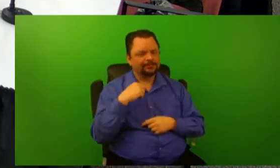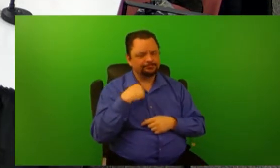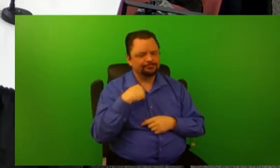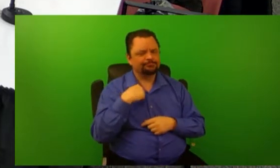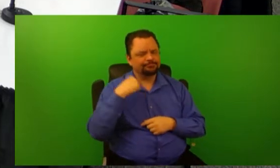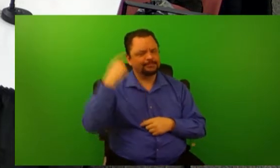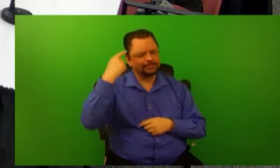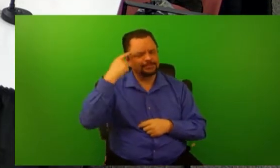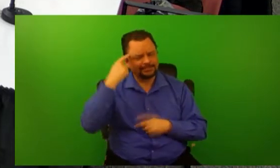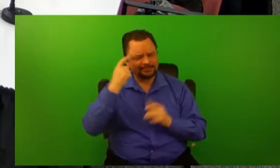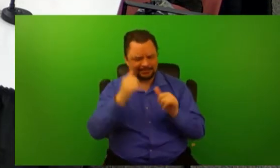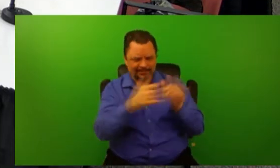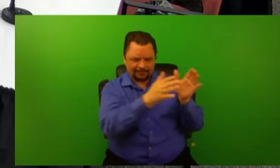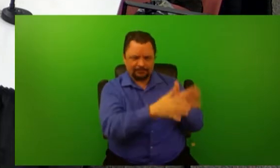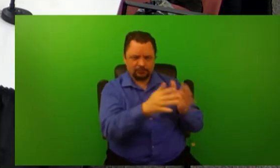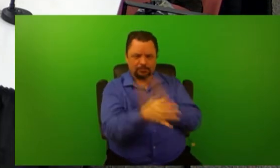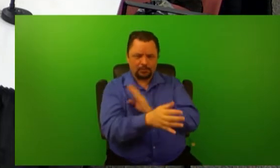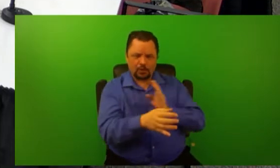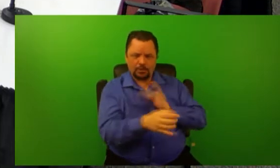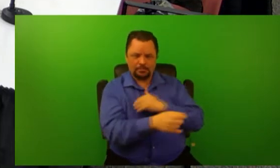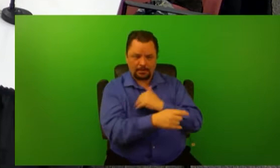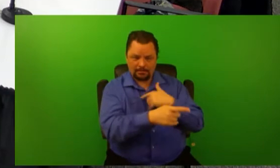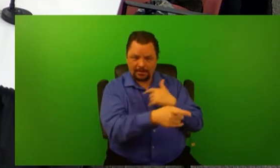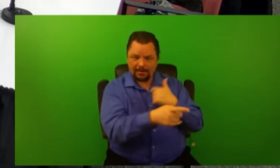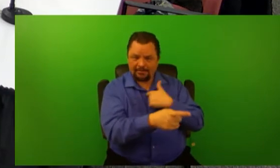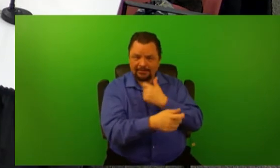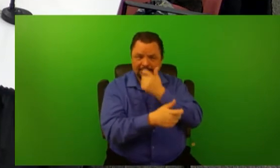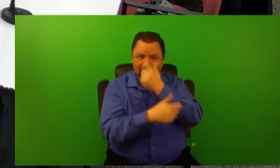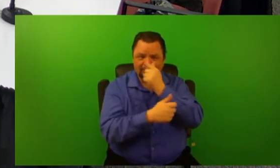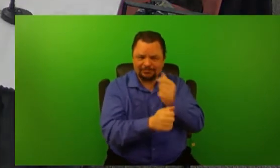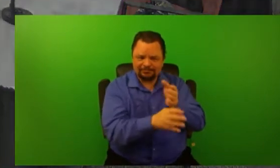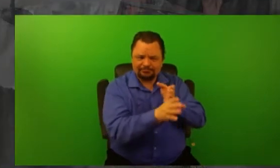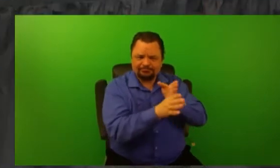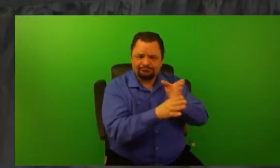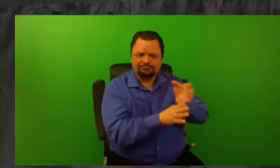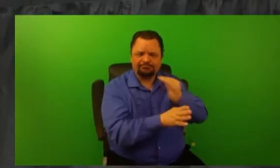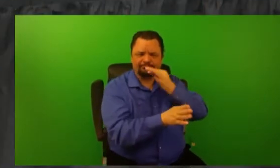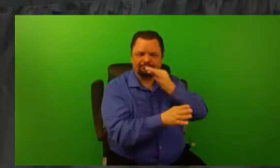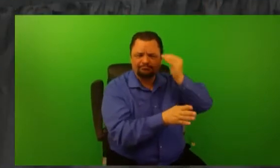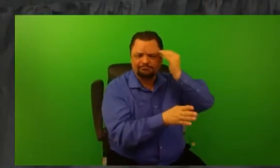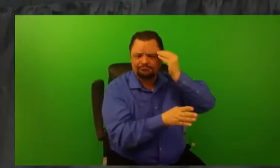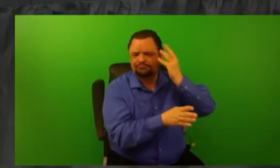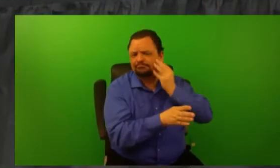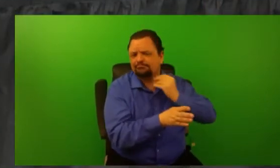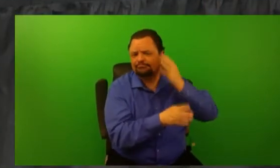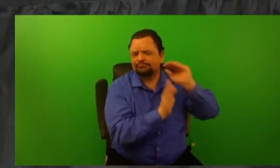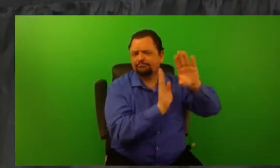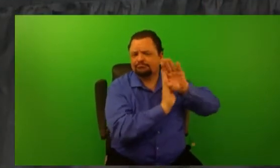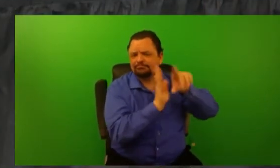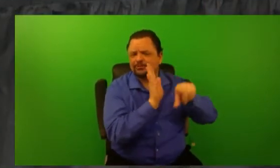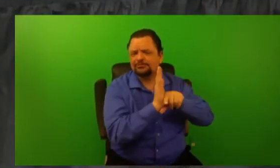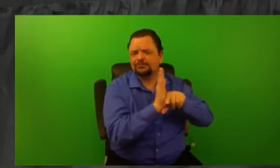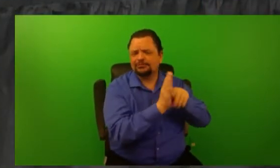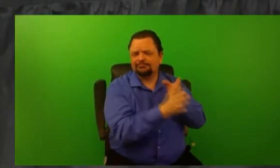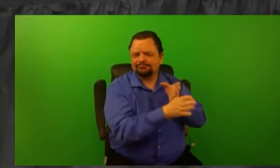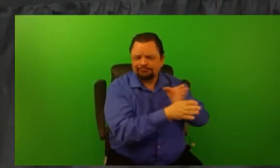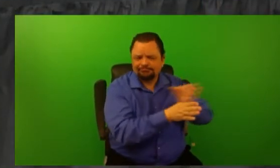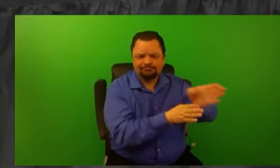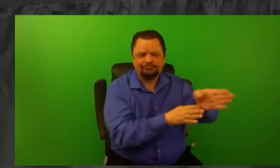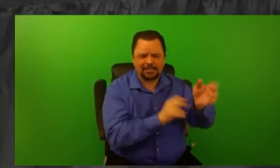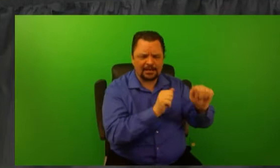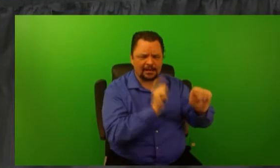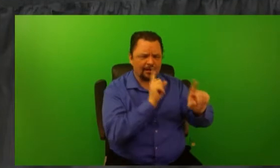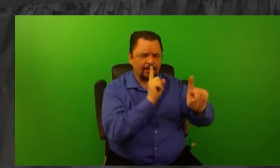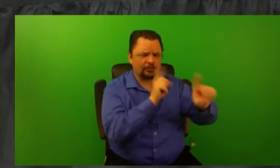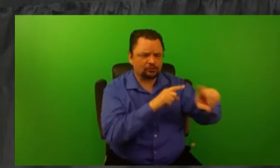or background or specialty knowledge with regards the email question, go ahead